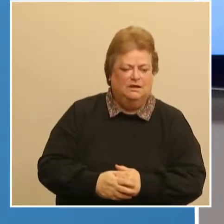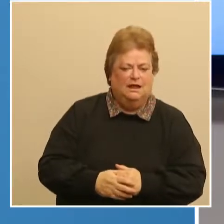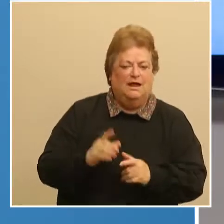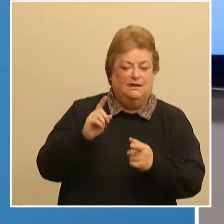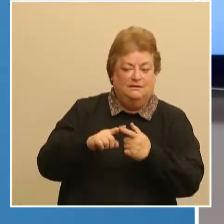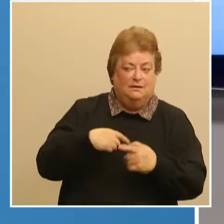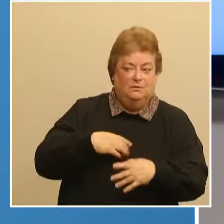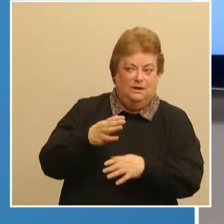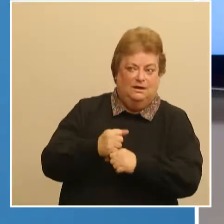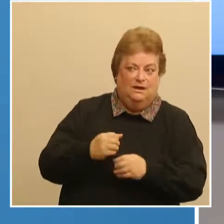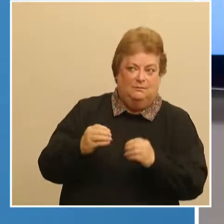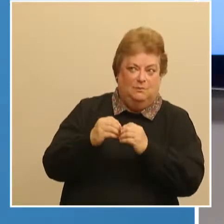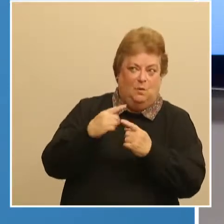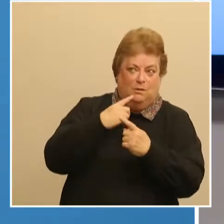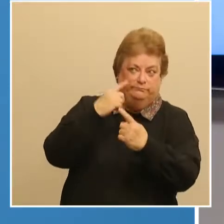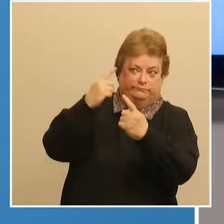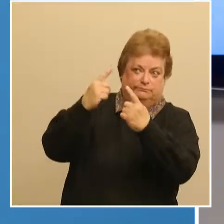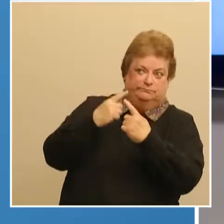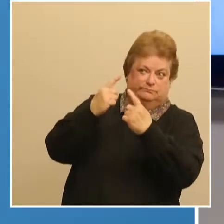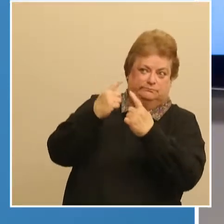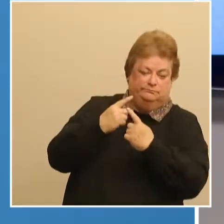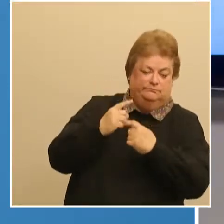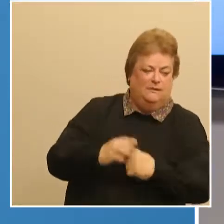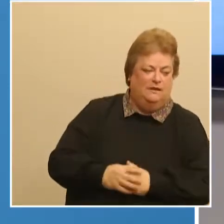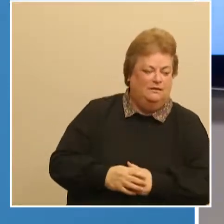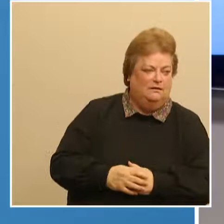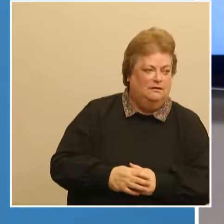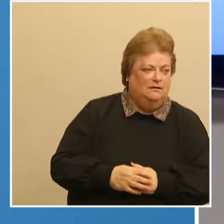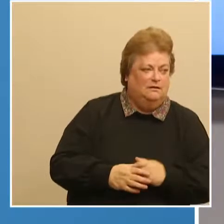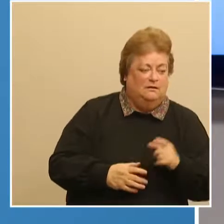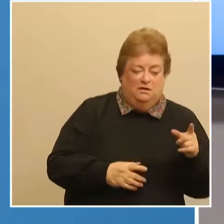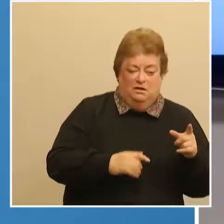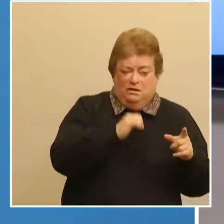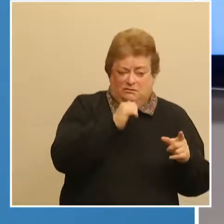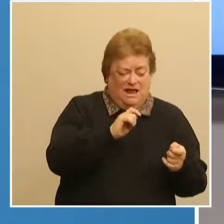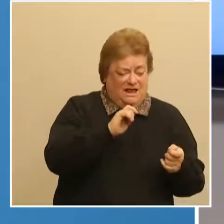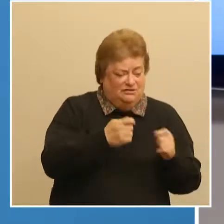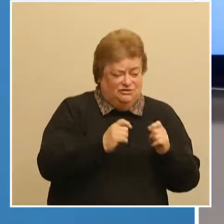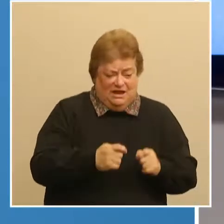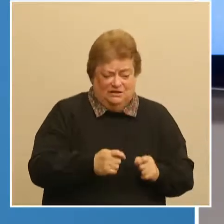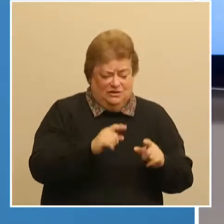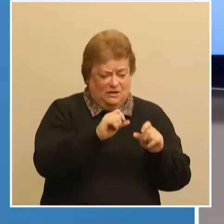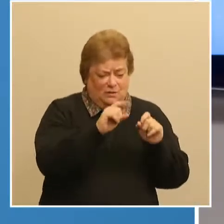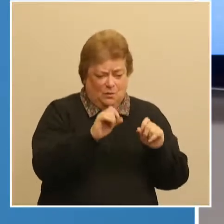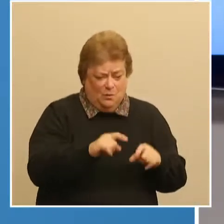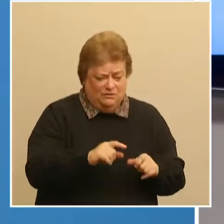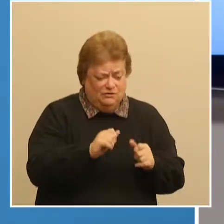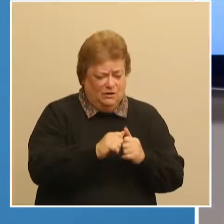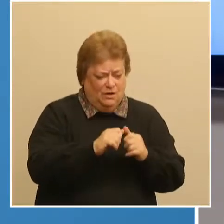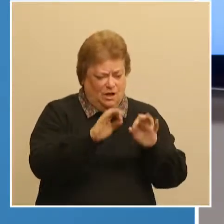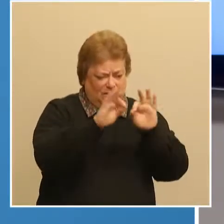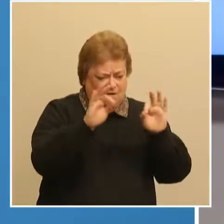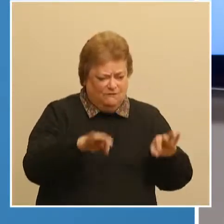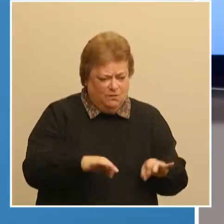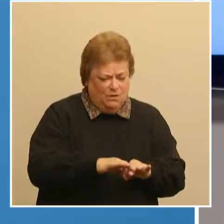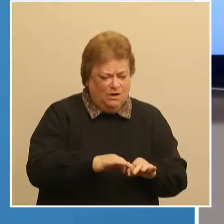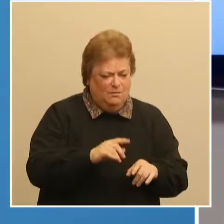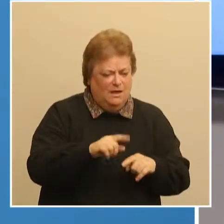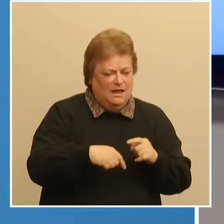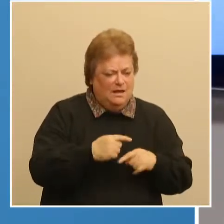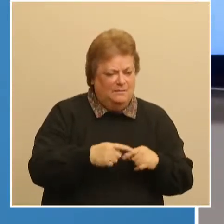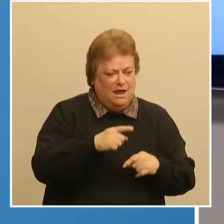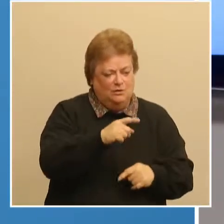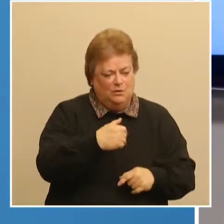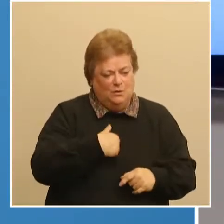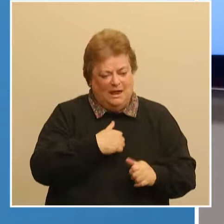direction. And you won't be changing the questionnaire or the registration that includes information about whether you